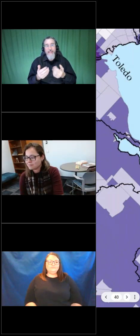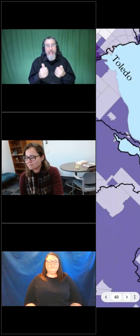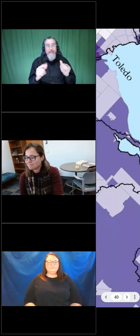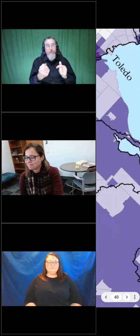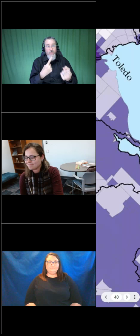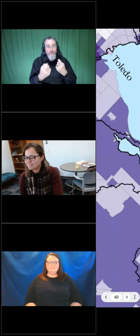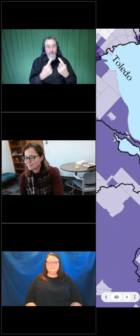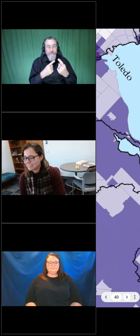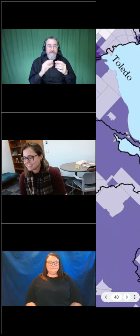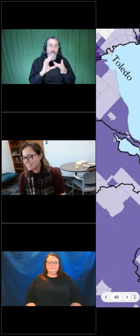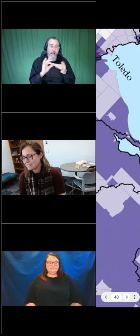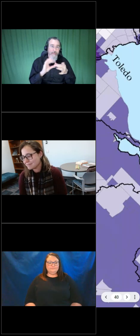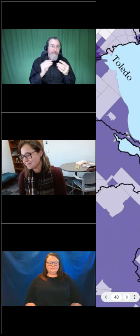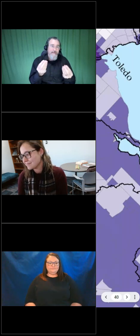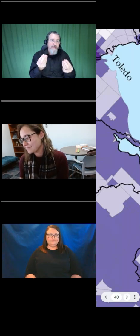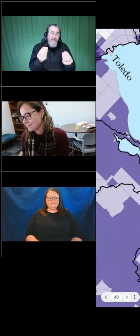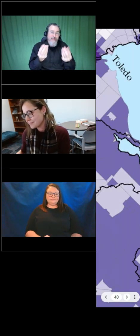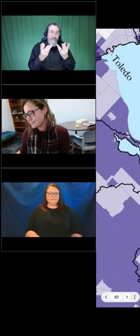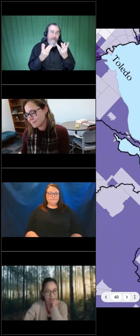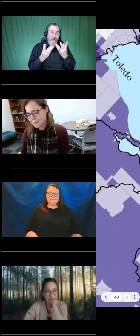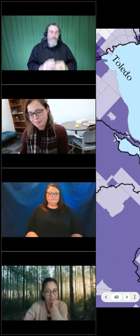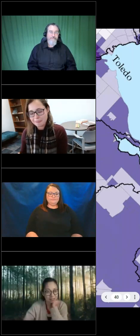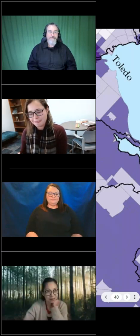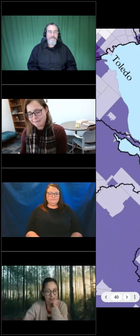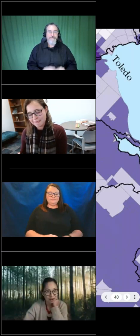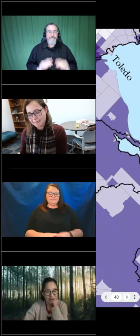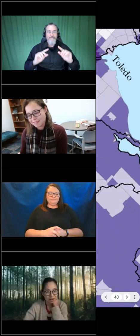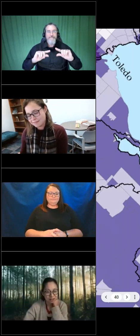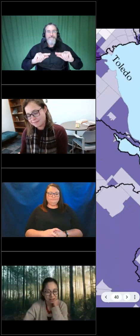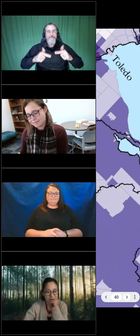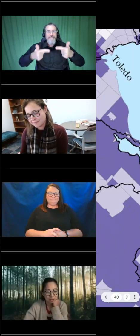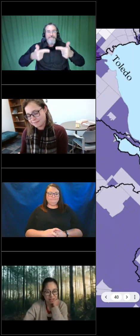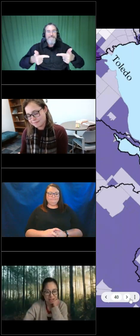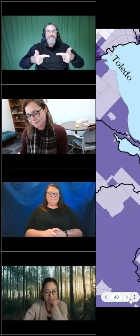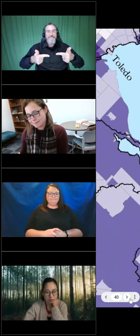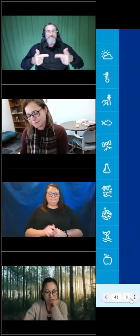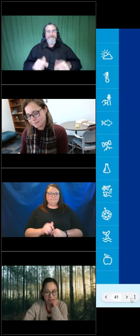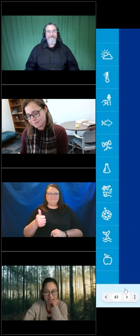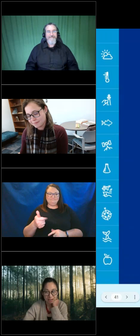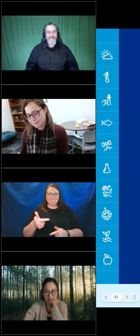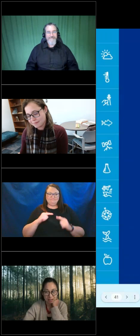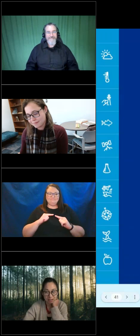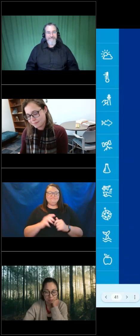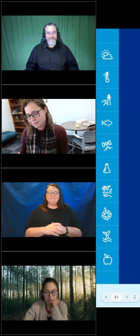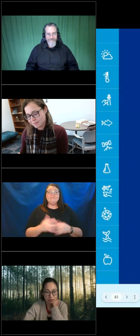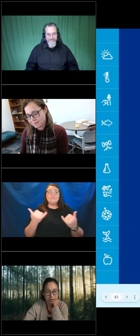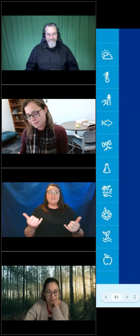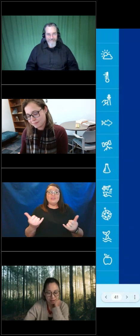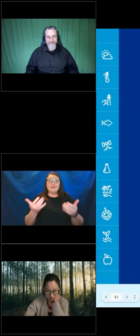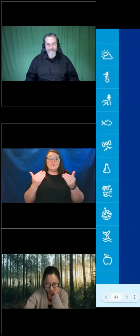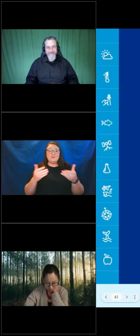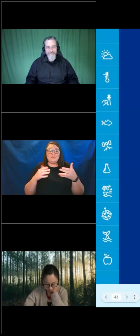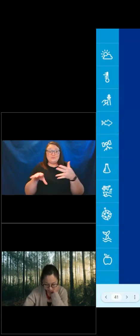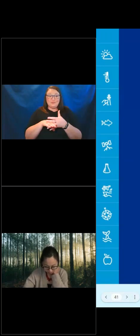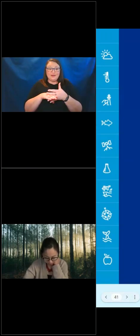know. Thank you, Lorraine. All right, with that, we're gonna get a little break.